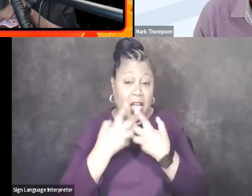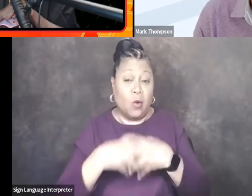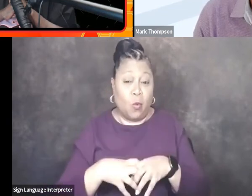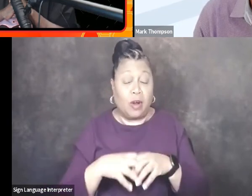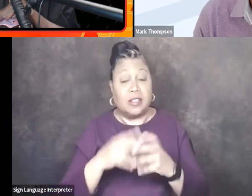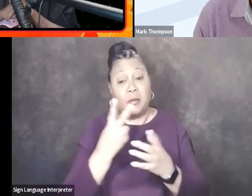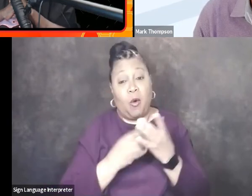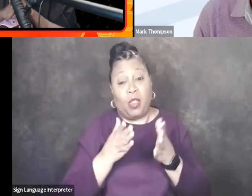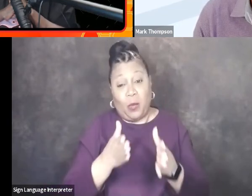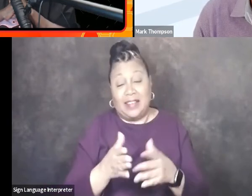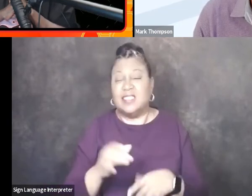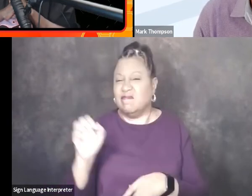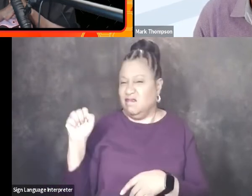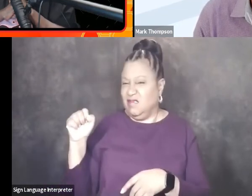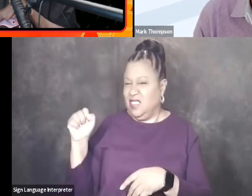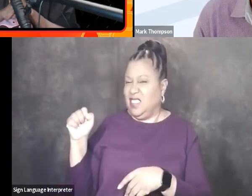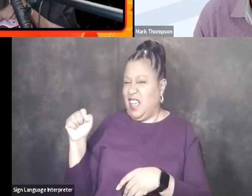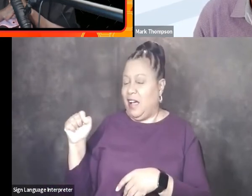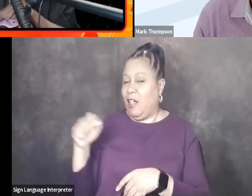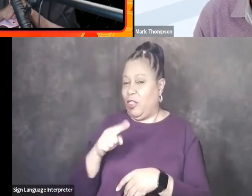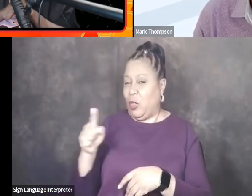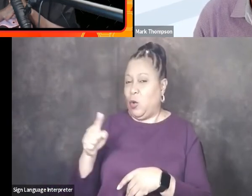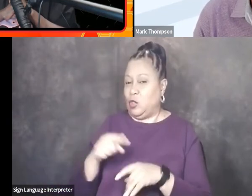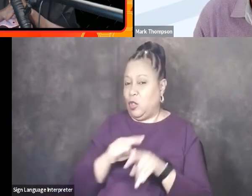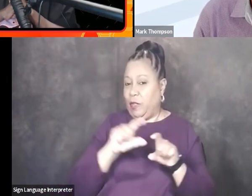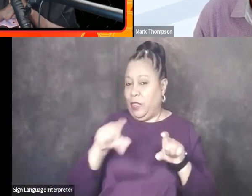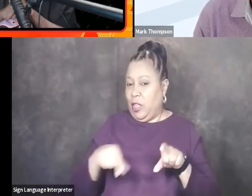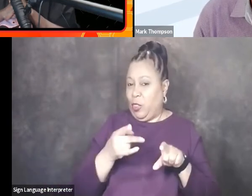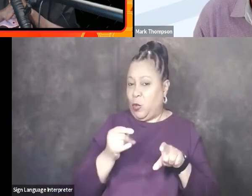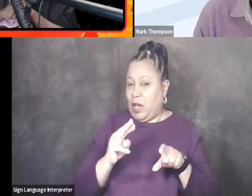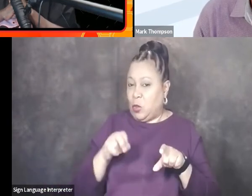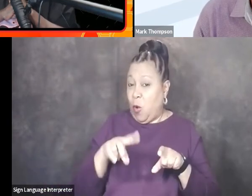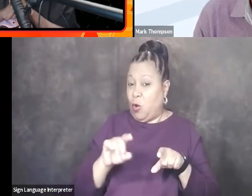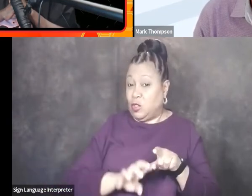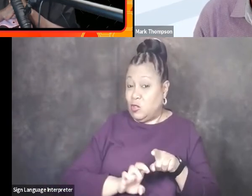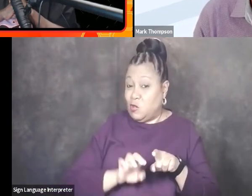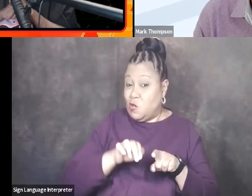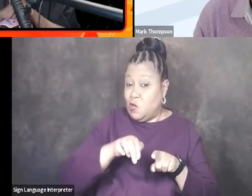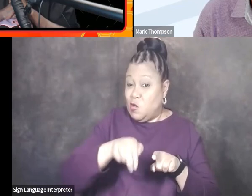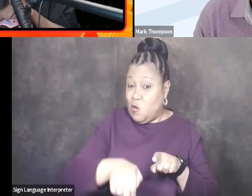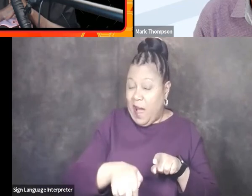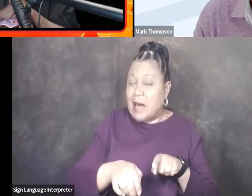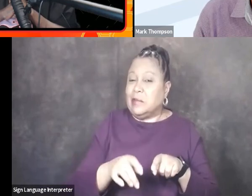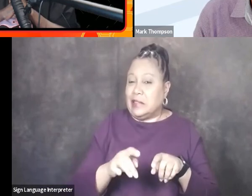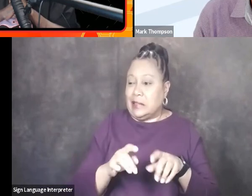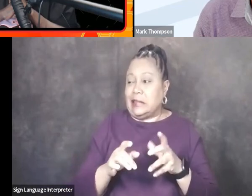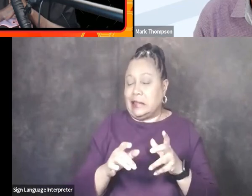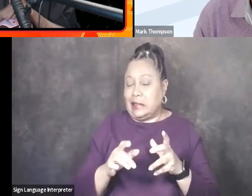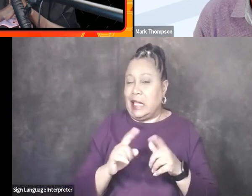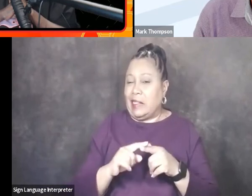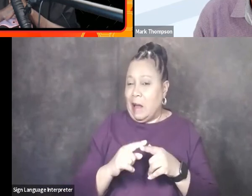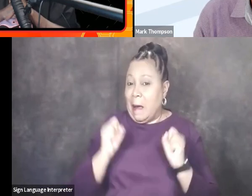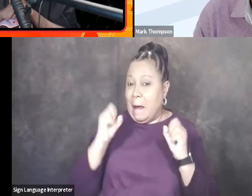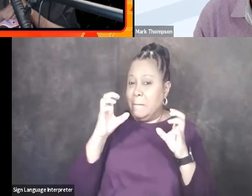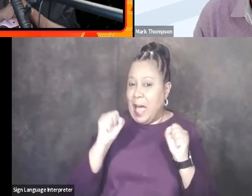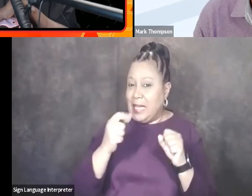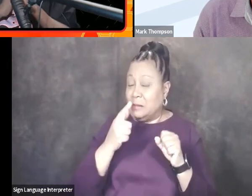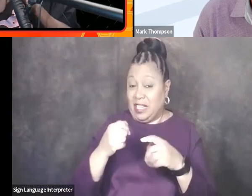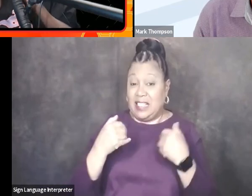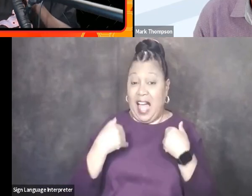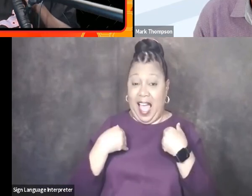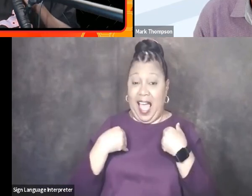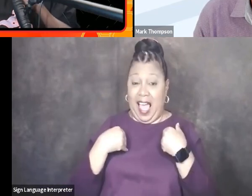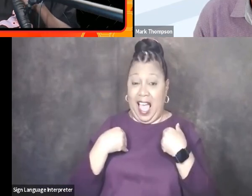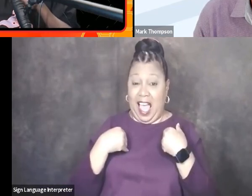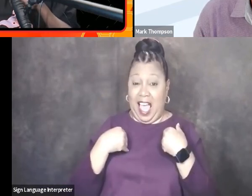ways. Yeah, and those thresholds ramps are amazing, because I have